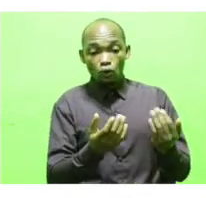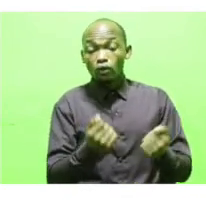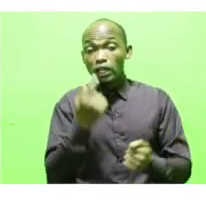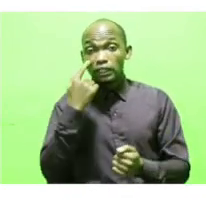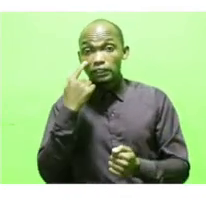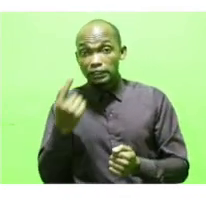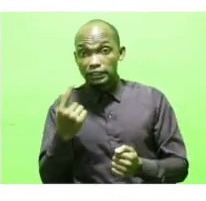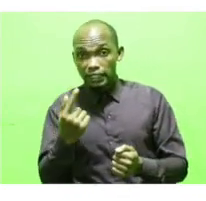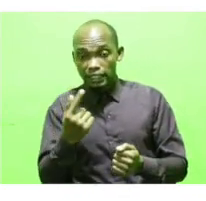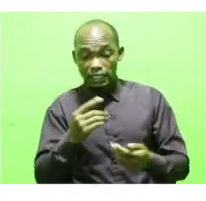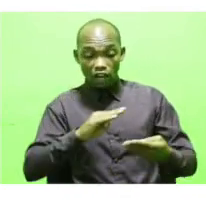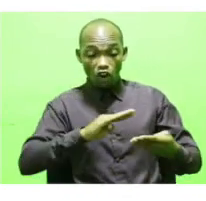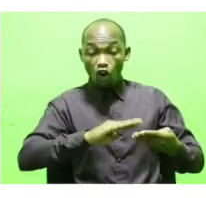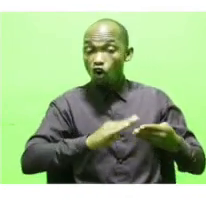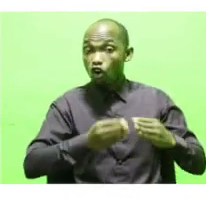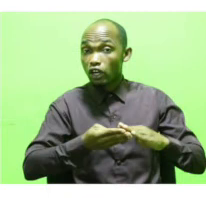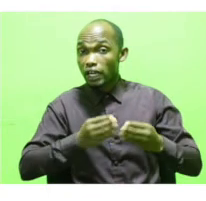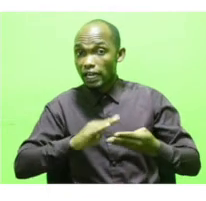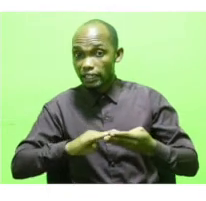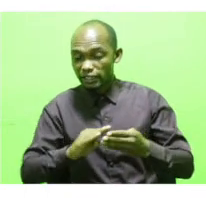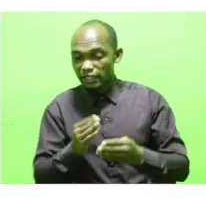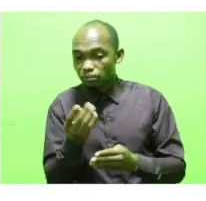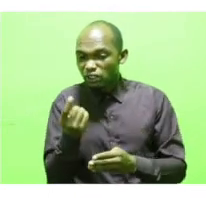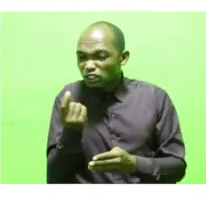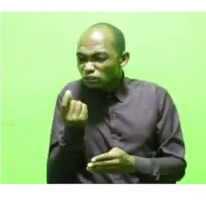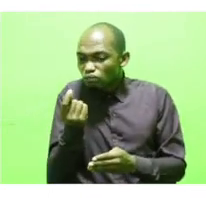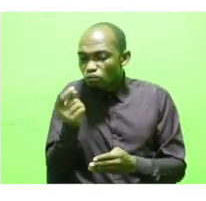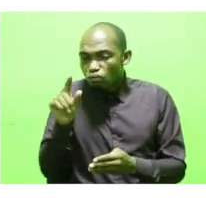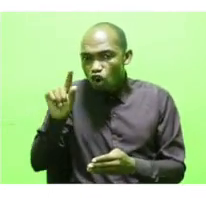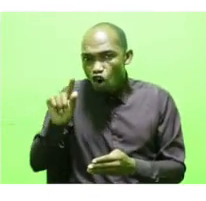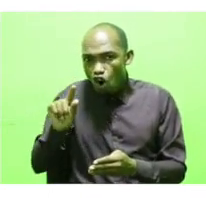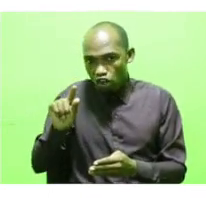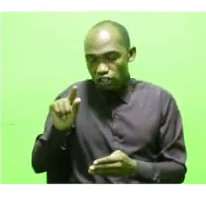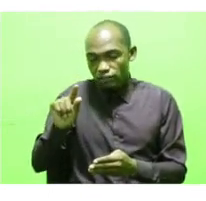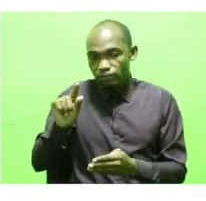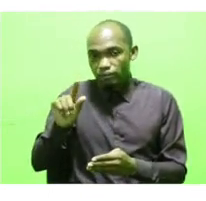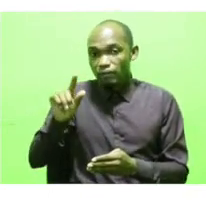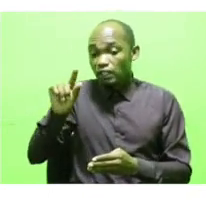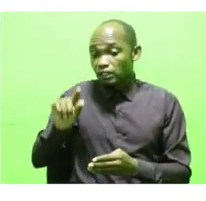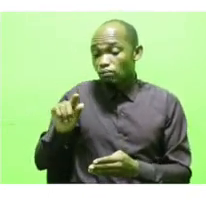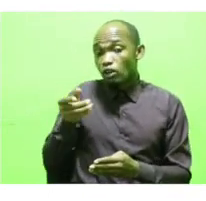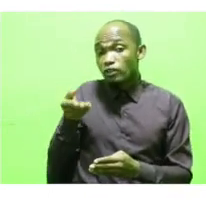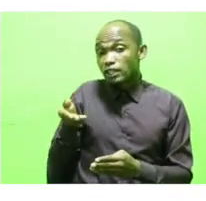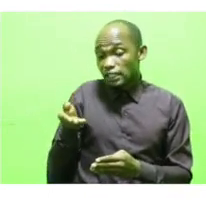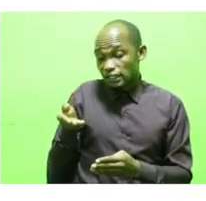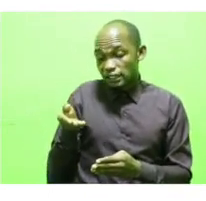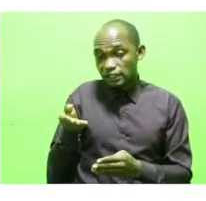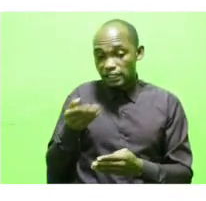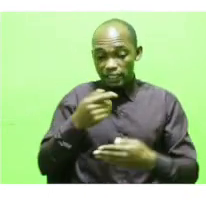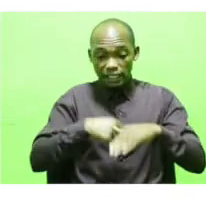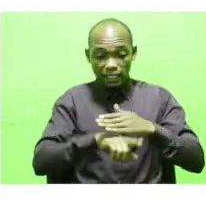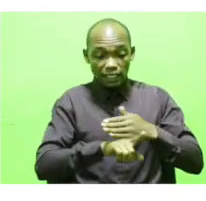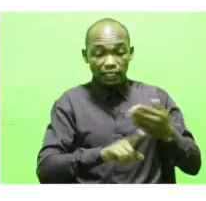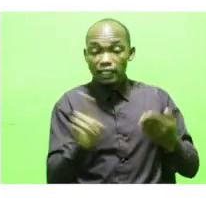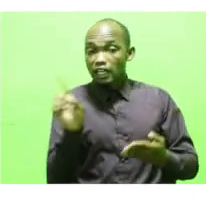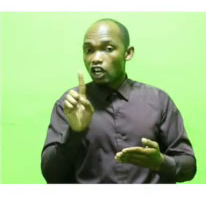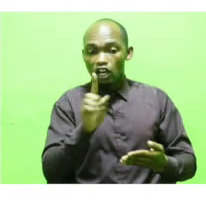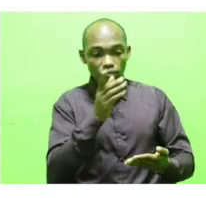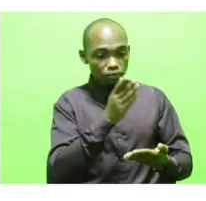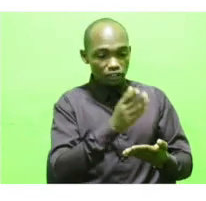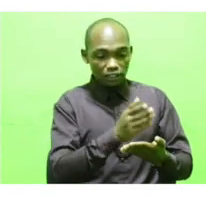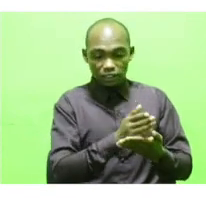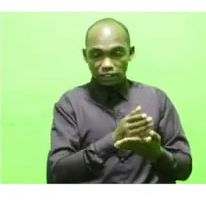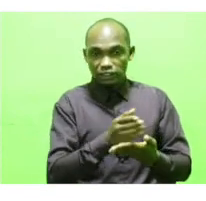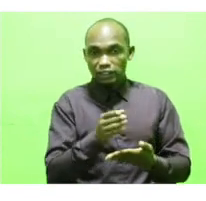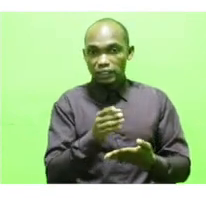looks just like the adult but is smaller in fact. In this